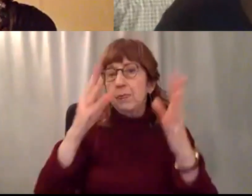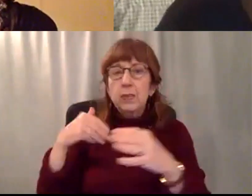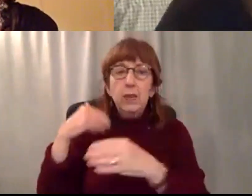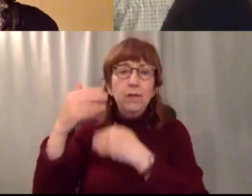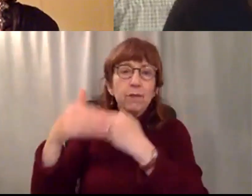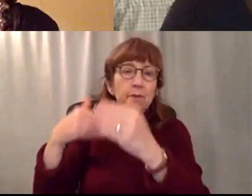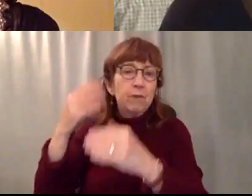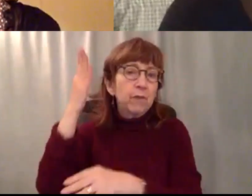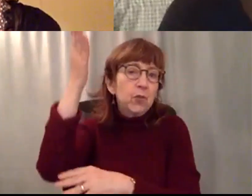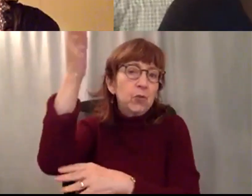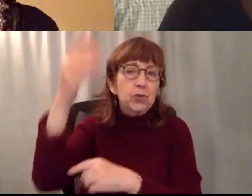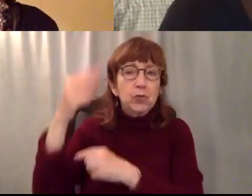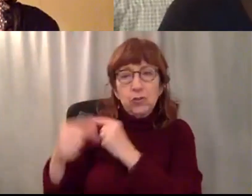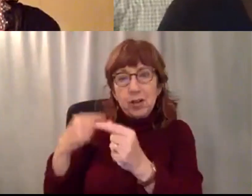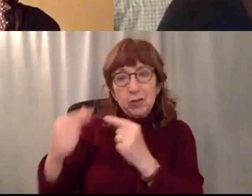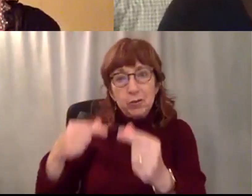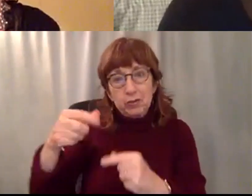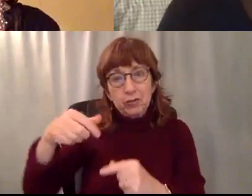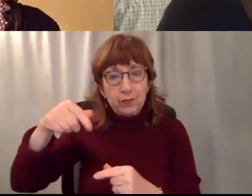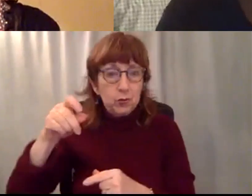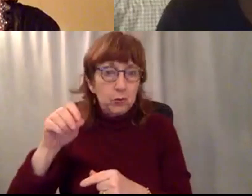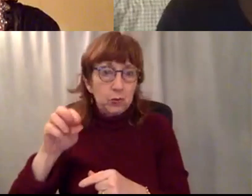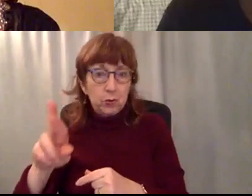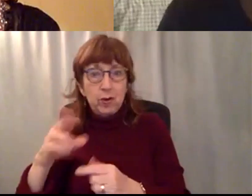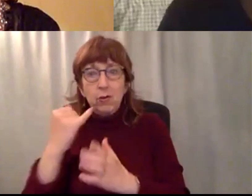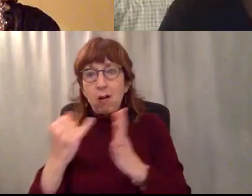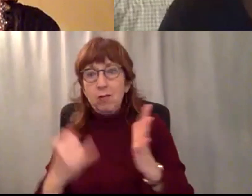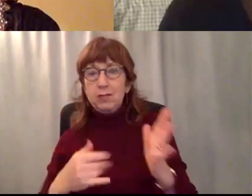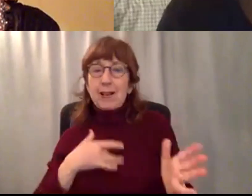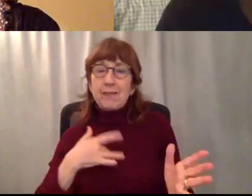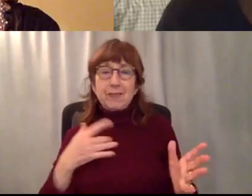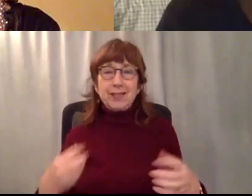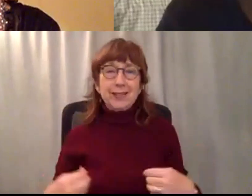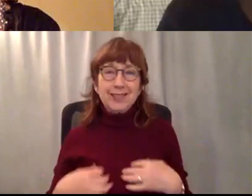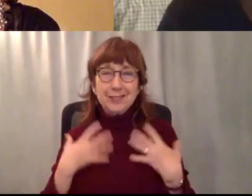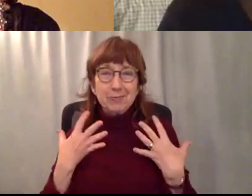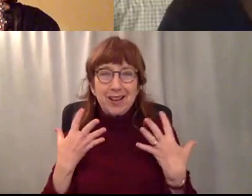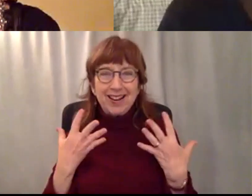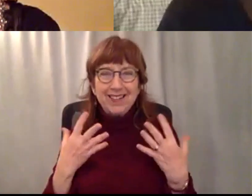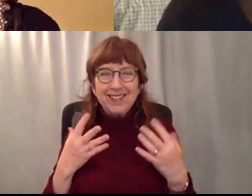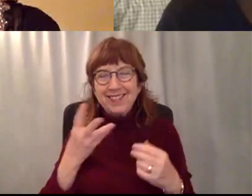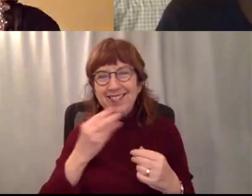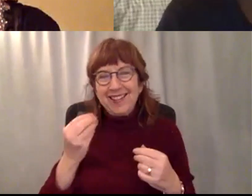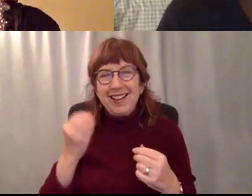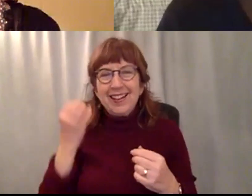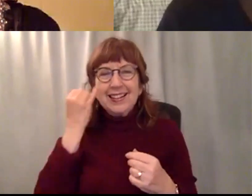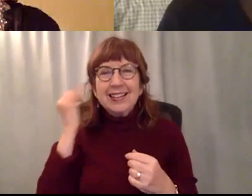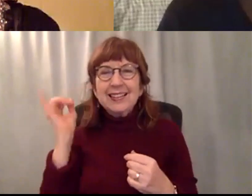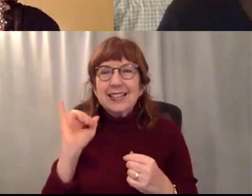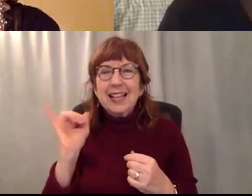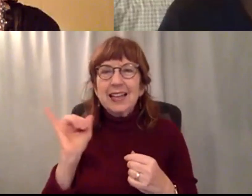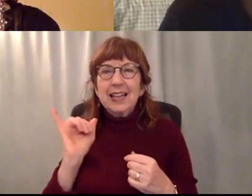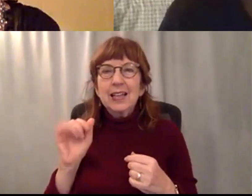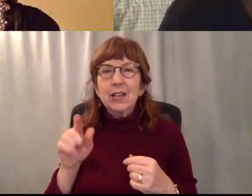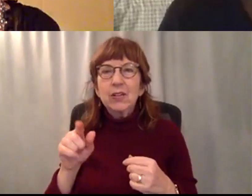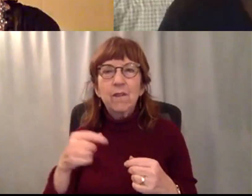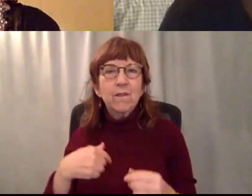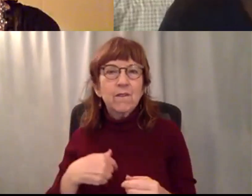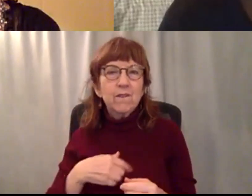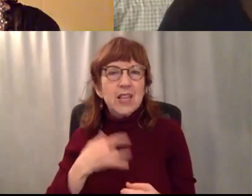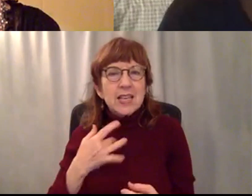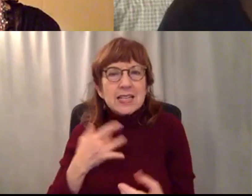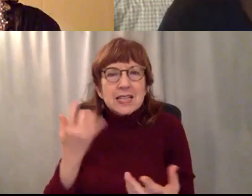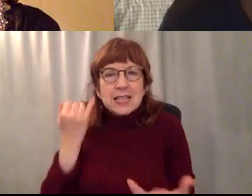forth. And I just find myself so inspired by that. And in a way, it's like you feel